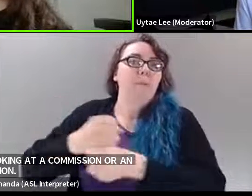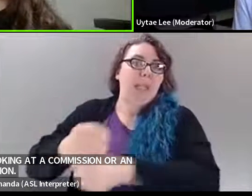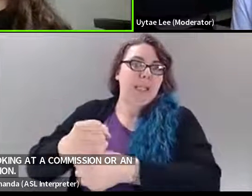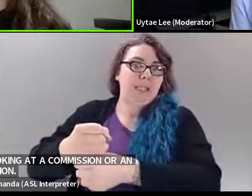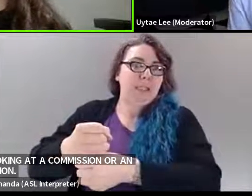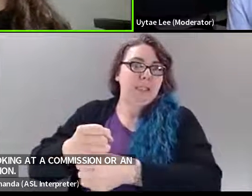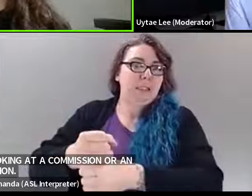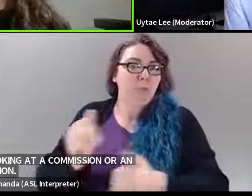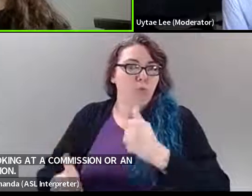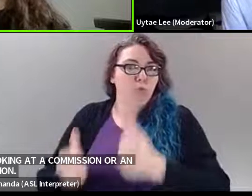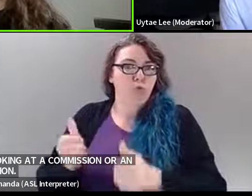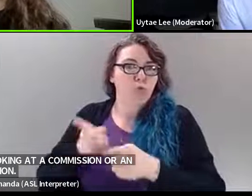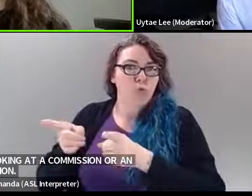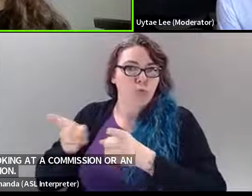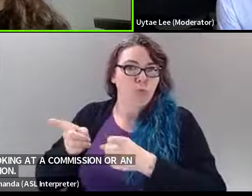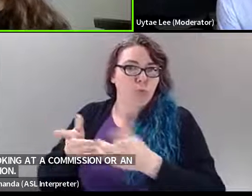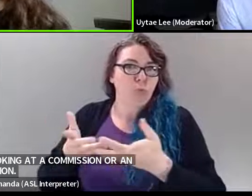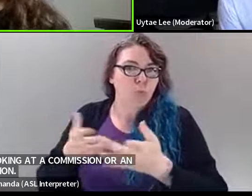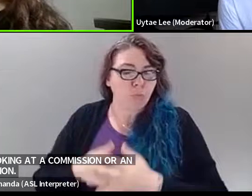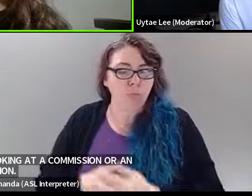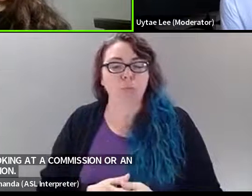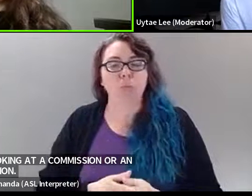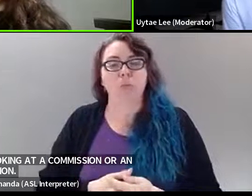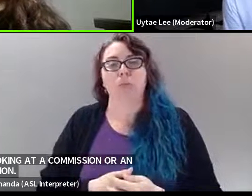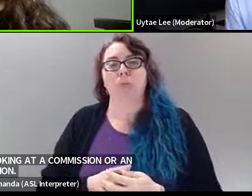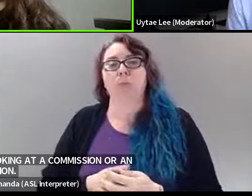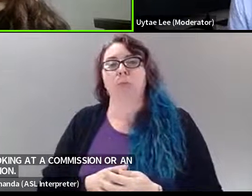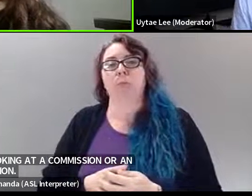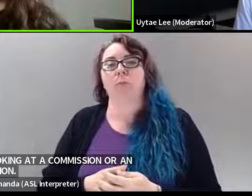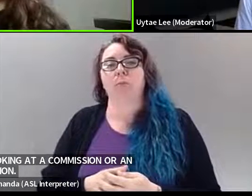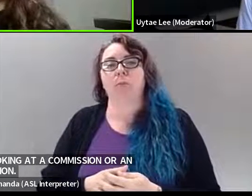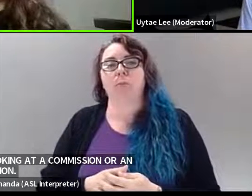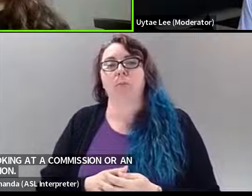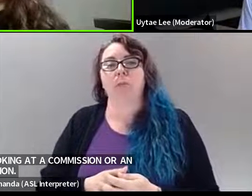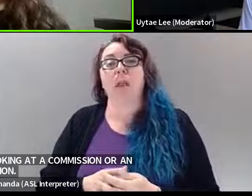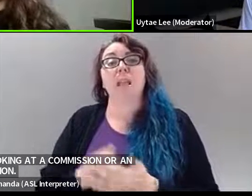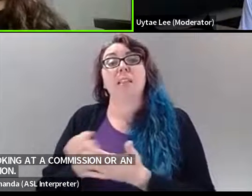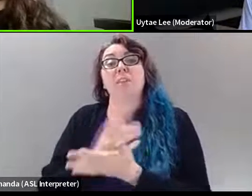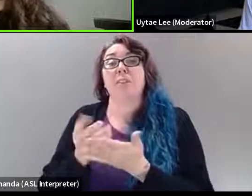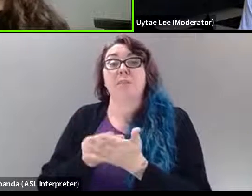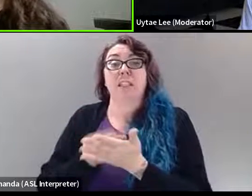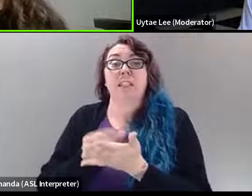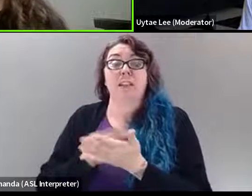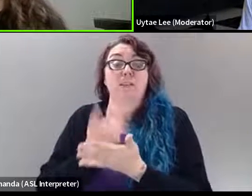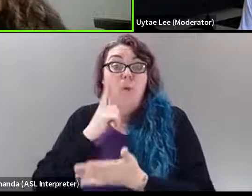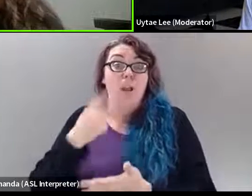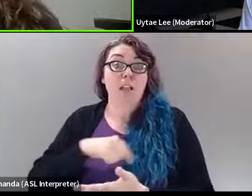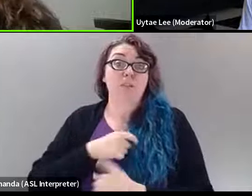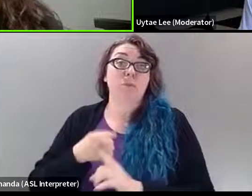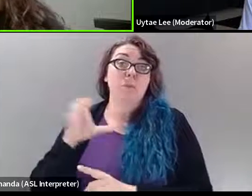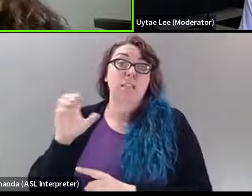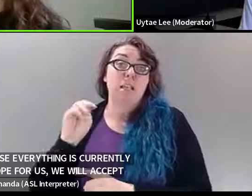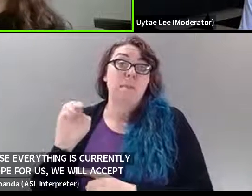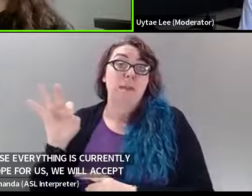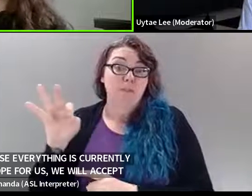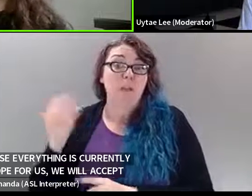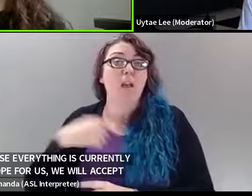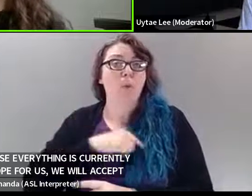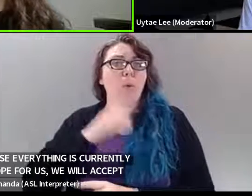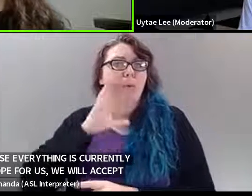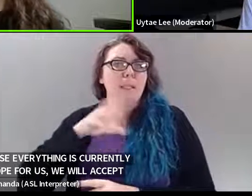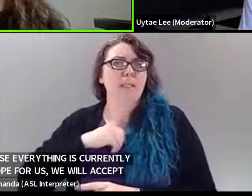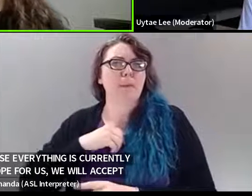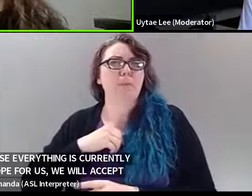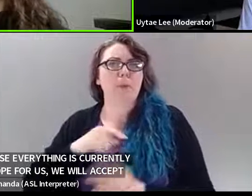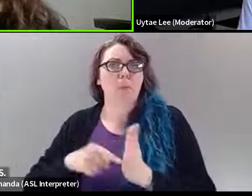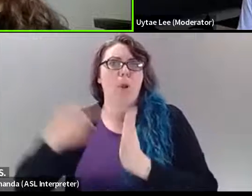us, we will accept singles that can be in the range of, let's say, 52 to 60 minutes, and those can be the hour.